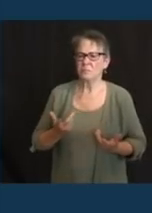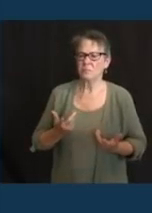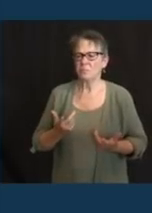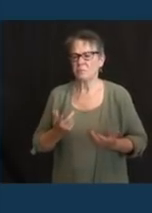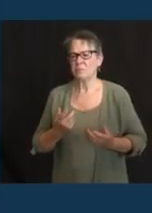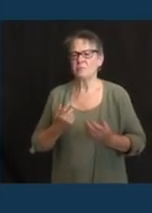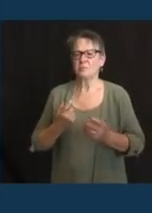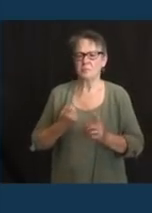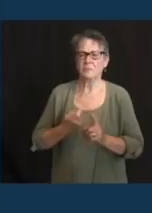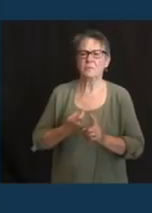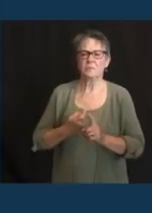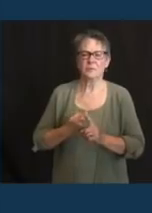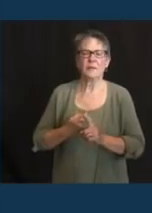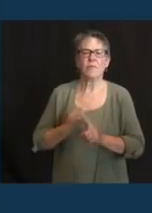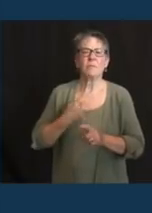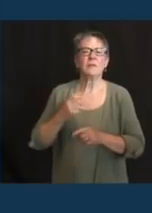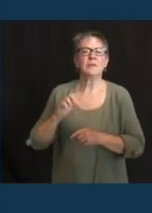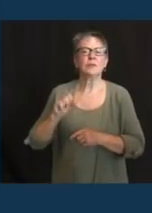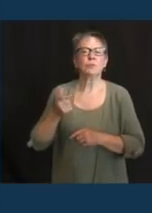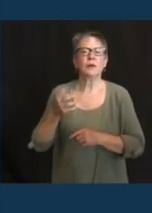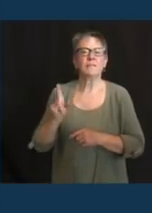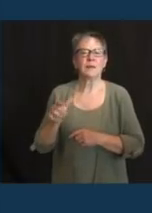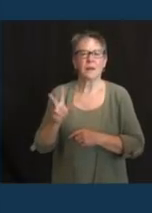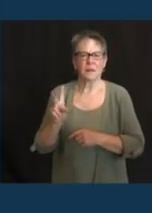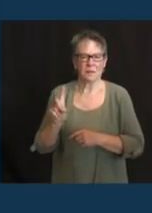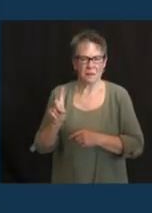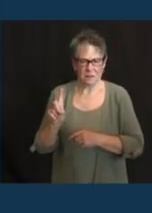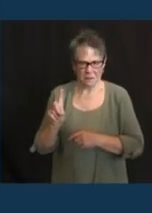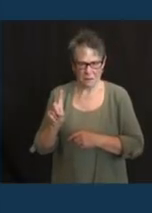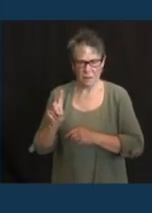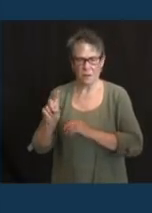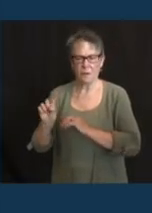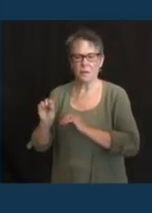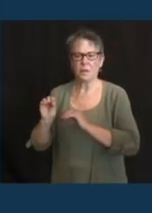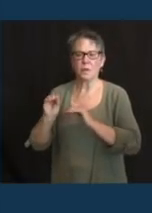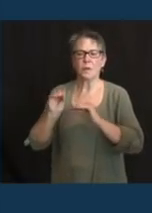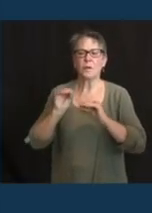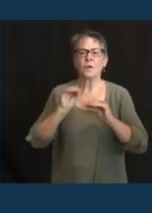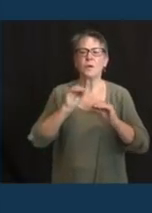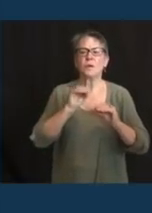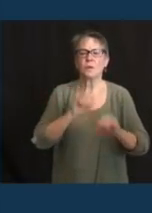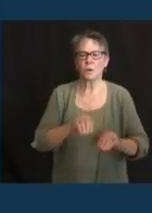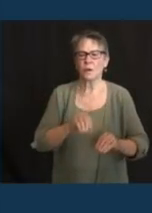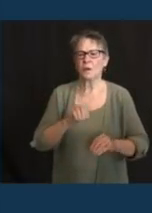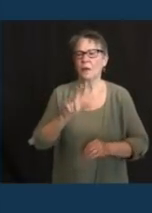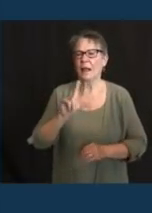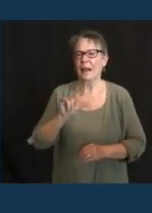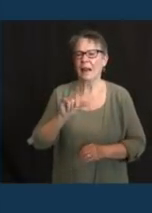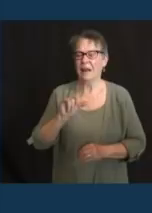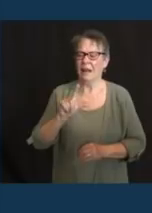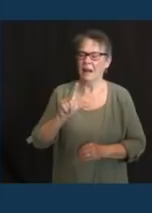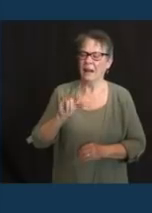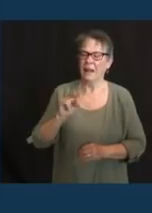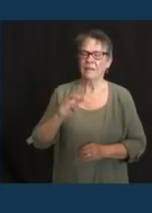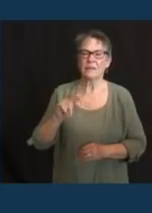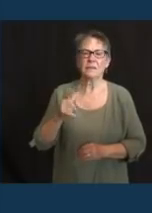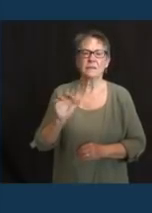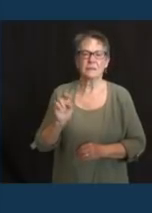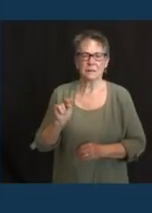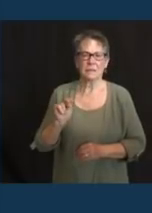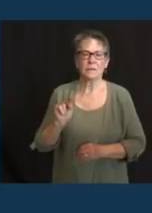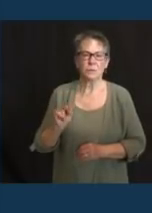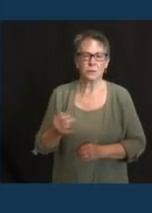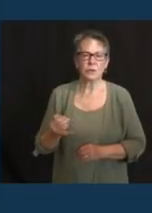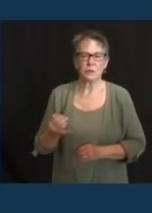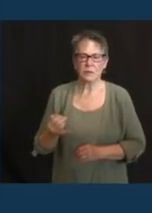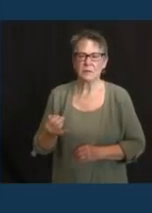way, by Sid and Mickey, and we lost them both within 2 weeks of each other. Mickey was